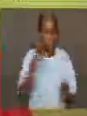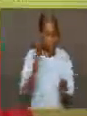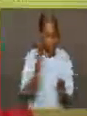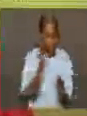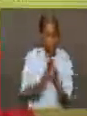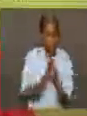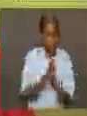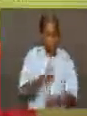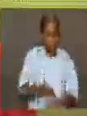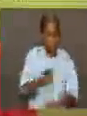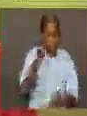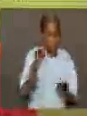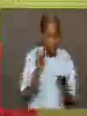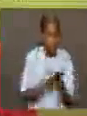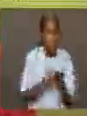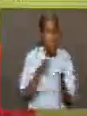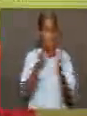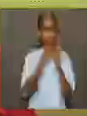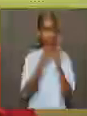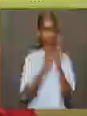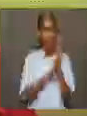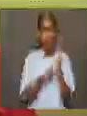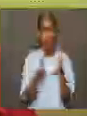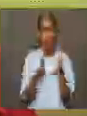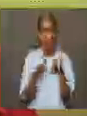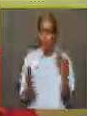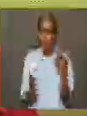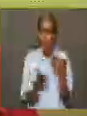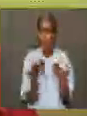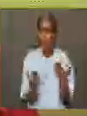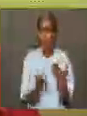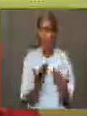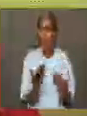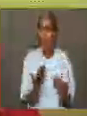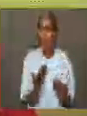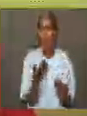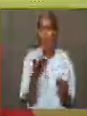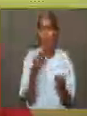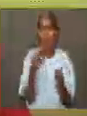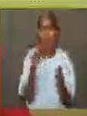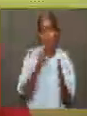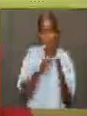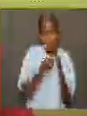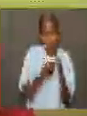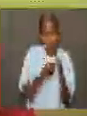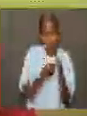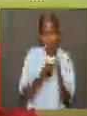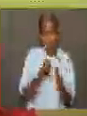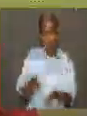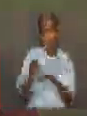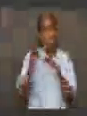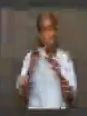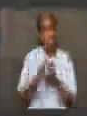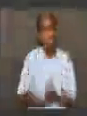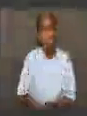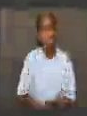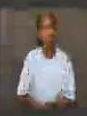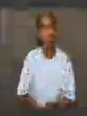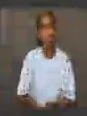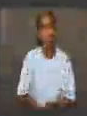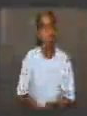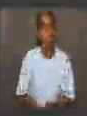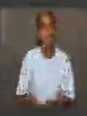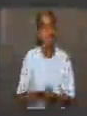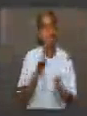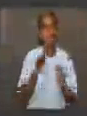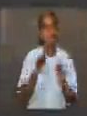you'll find this unit to be quite useful. Shall we begin, students? In